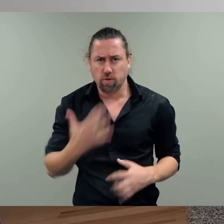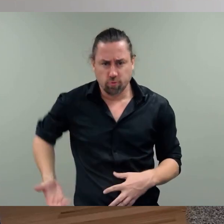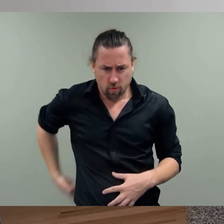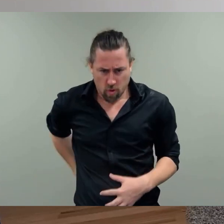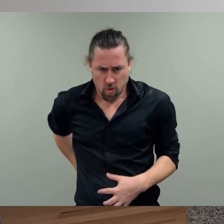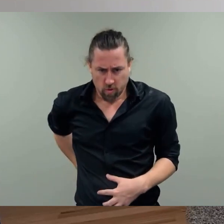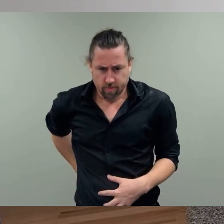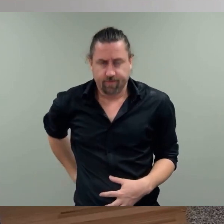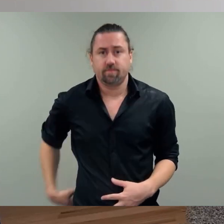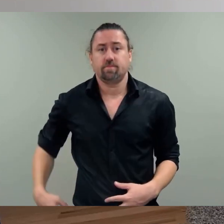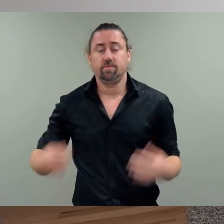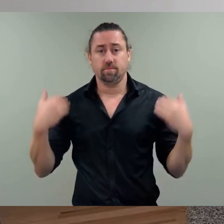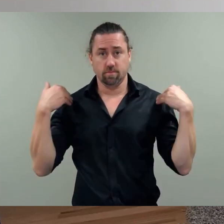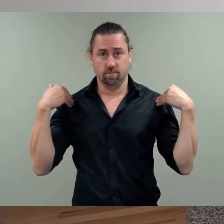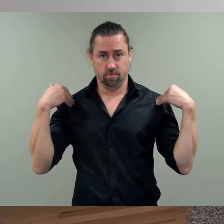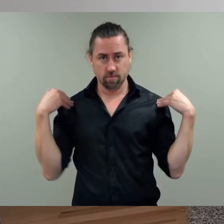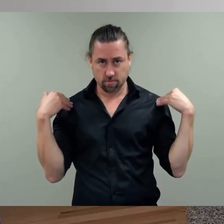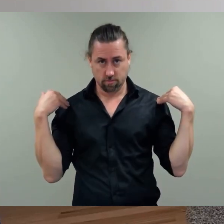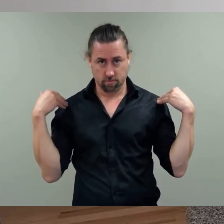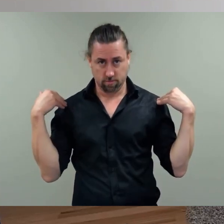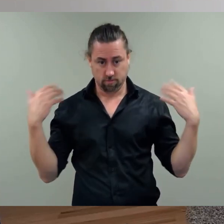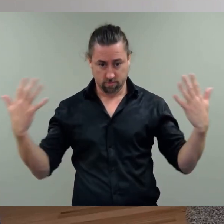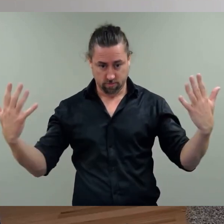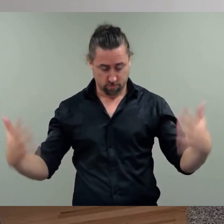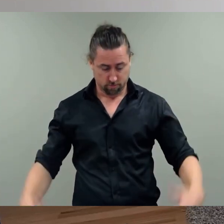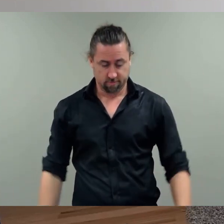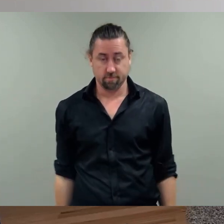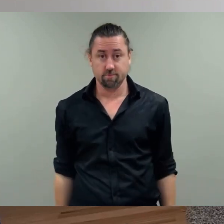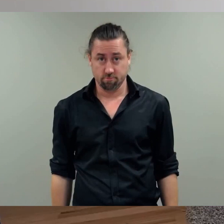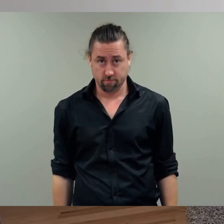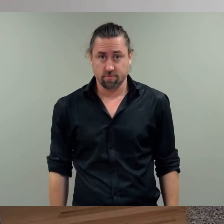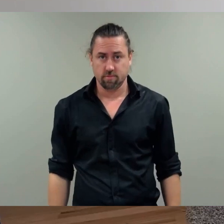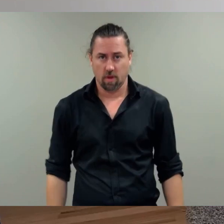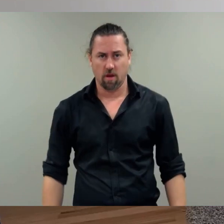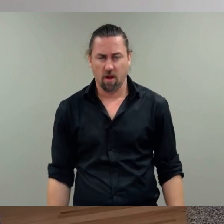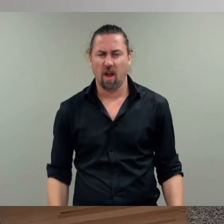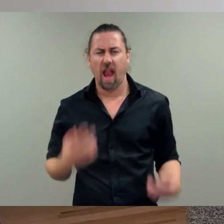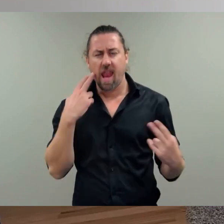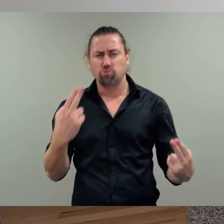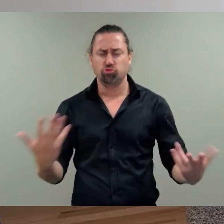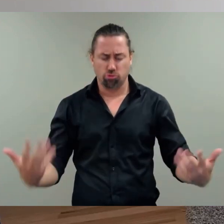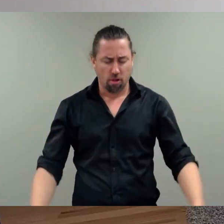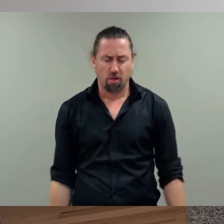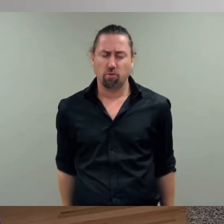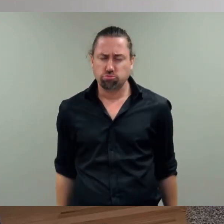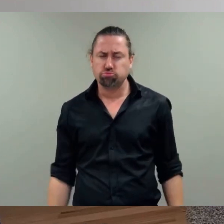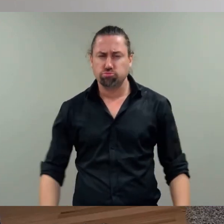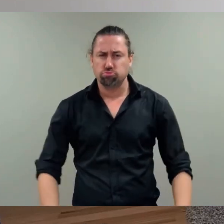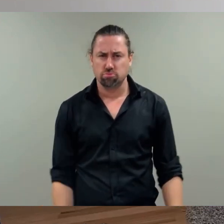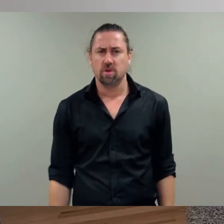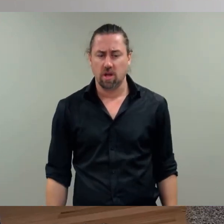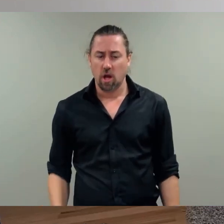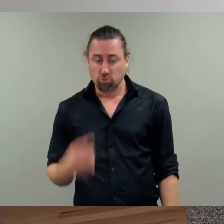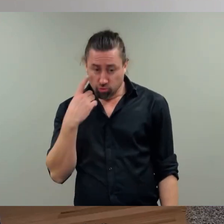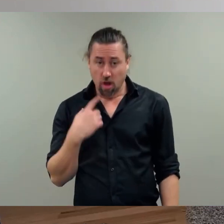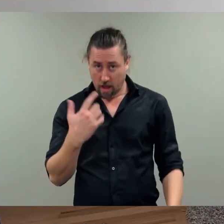and tight. Roll your shoulders back and down, keeping the arms to the side of the body, letting them hang naturally, and if you